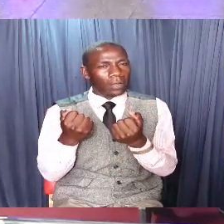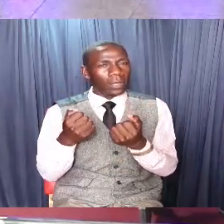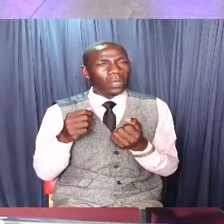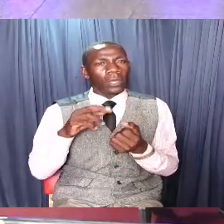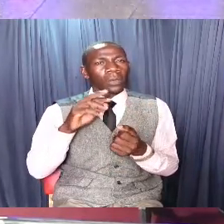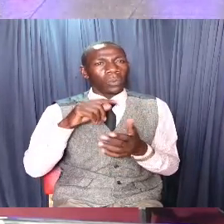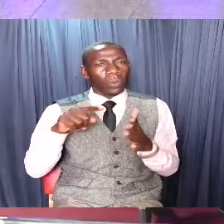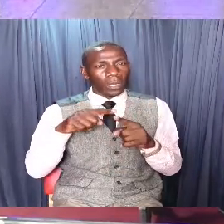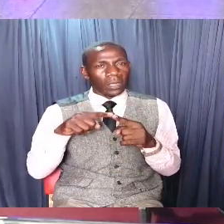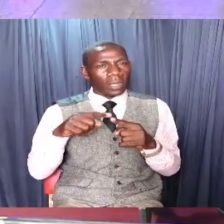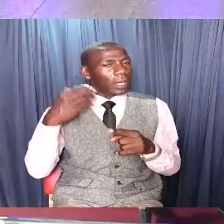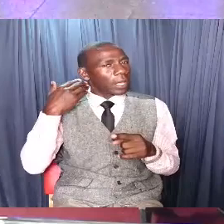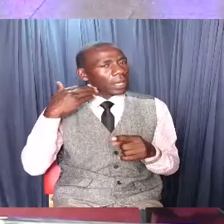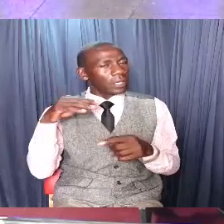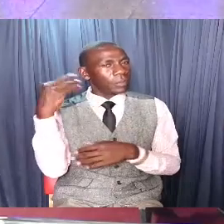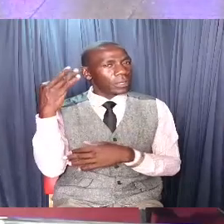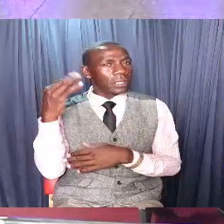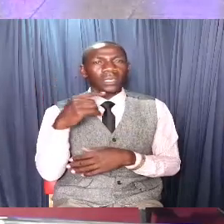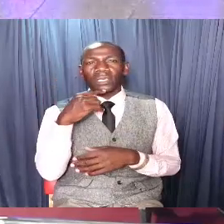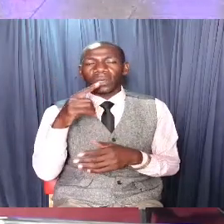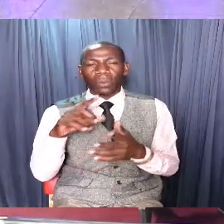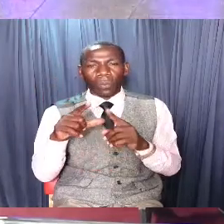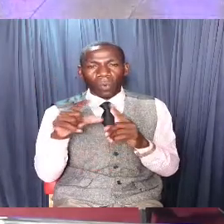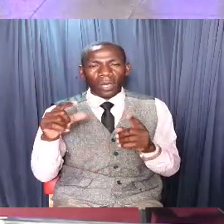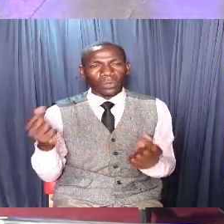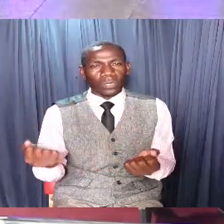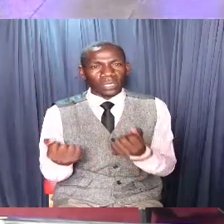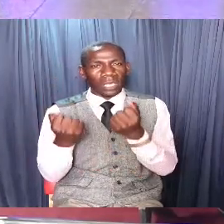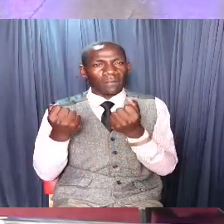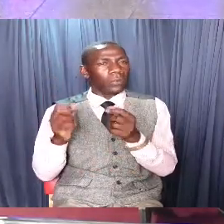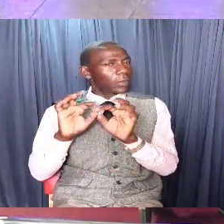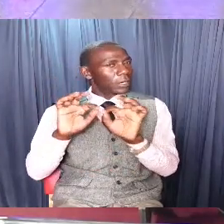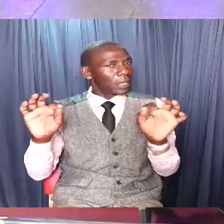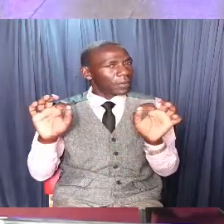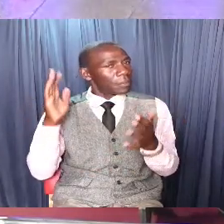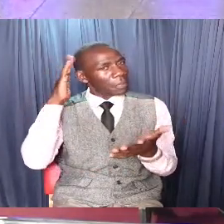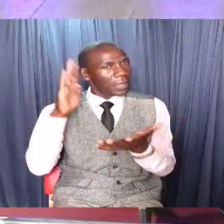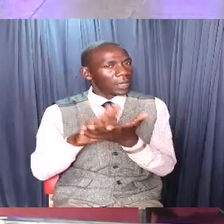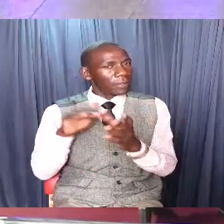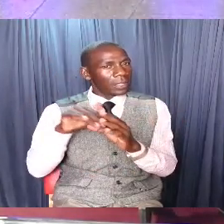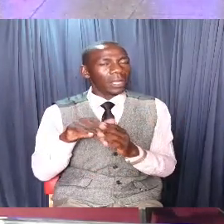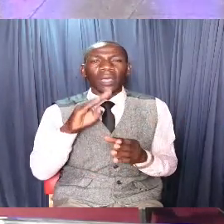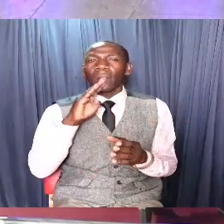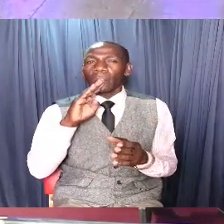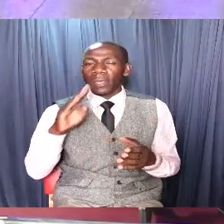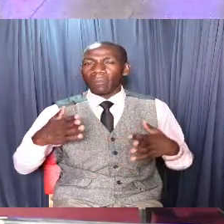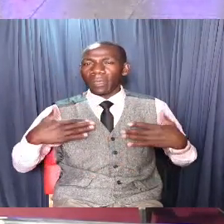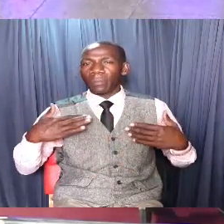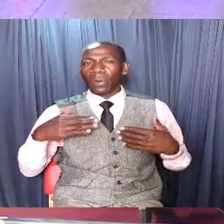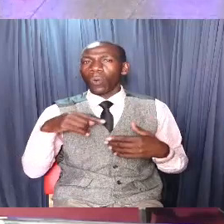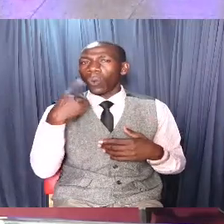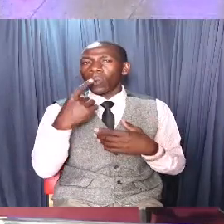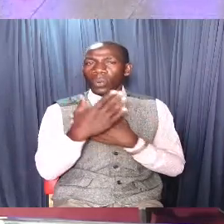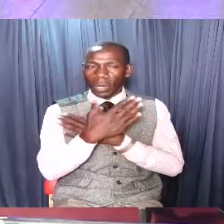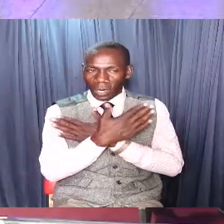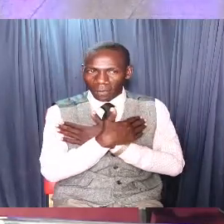wachukia mhubiri. When you are here hating the preacher. Hata akwambia la kuokoa utasema yeye. Even if he tells you something to save, you'll never believe in that. Wewe watu wa kupenda. Be people